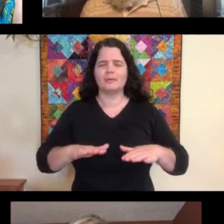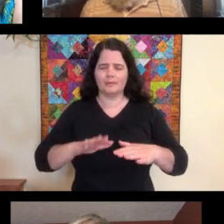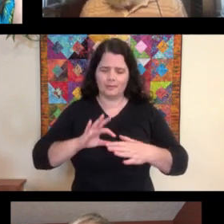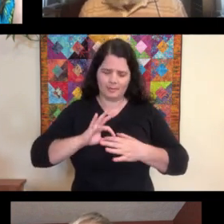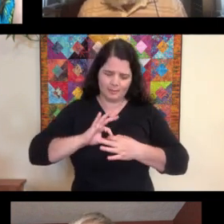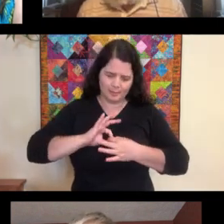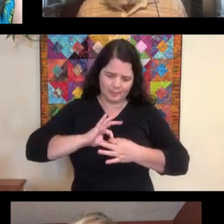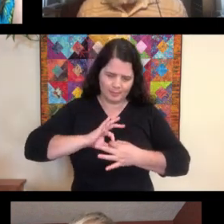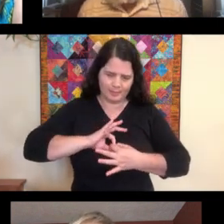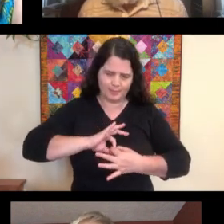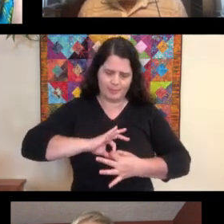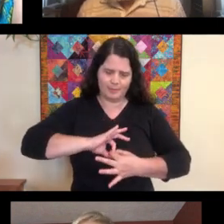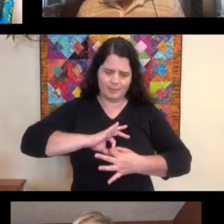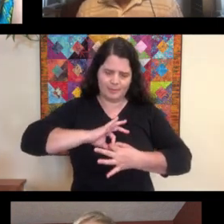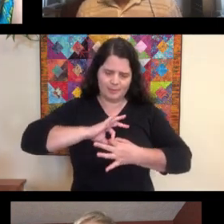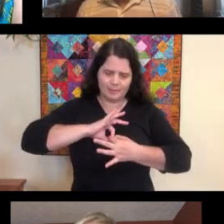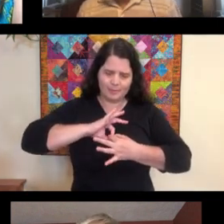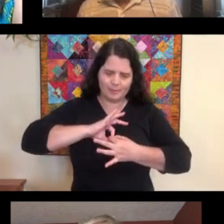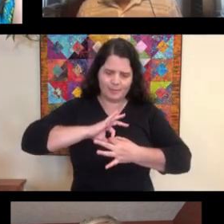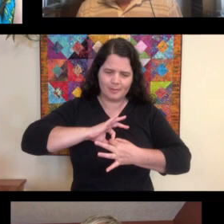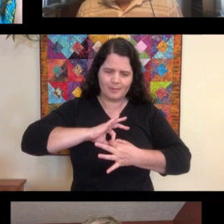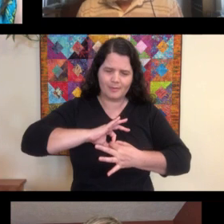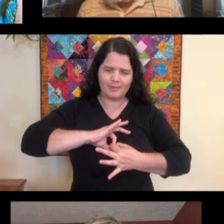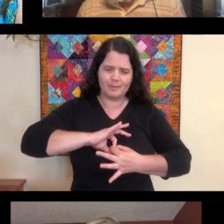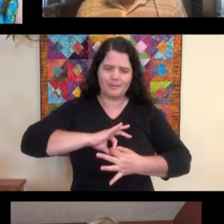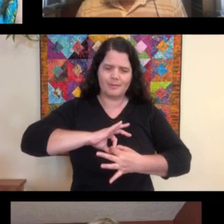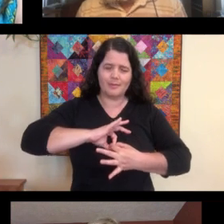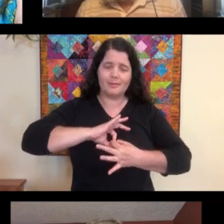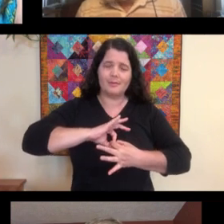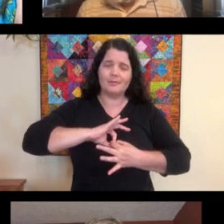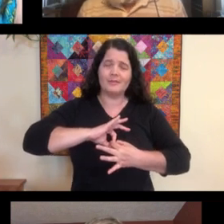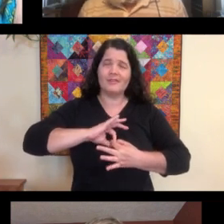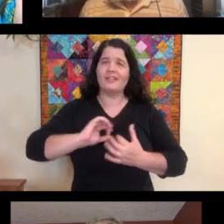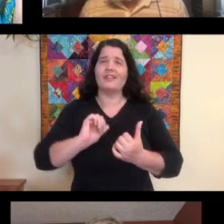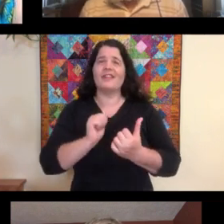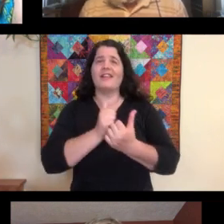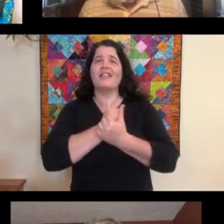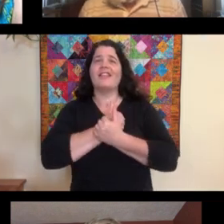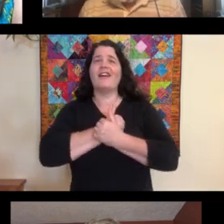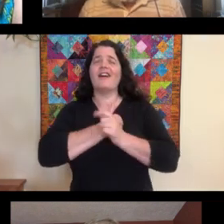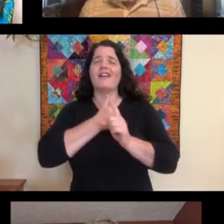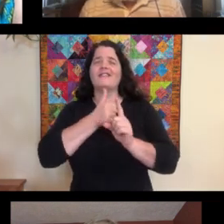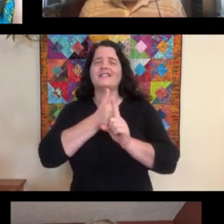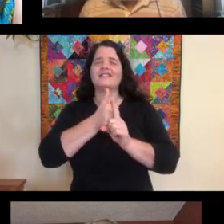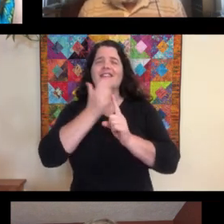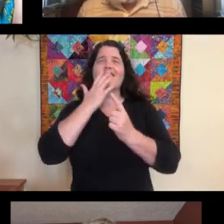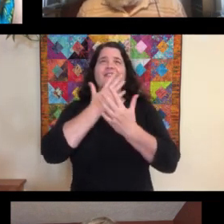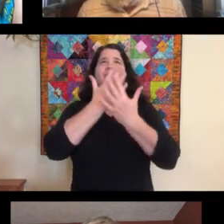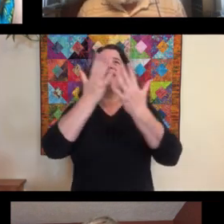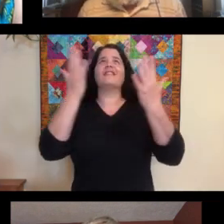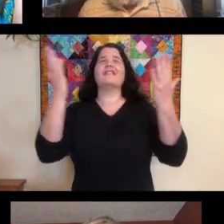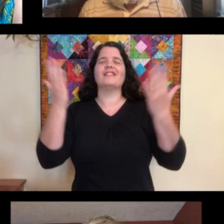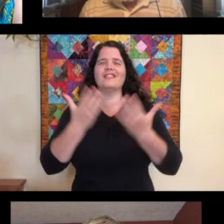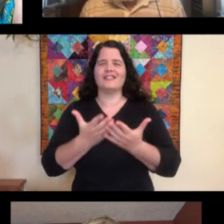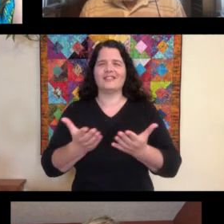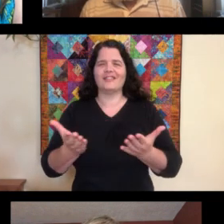that rock I'm clinging. Since love prevails in